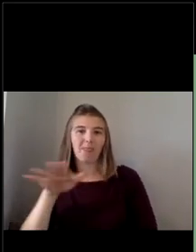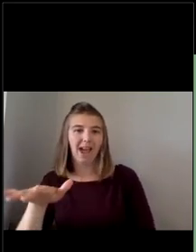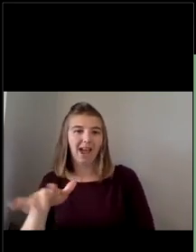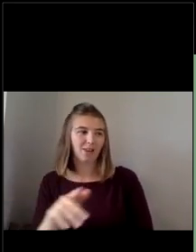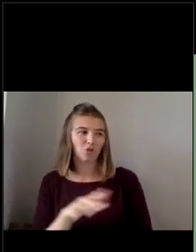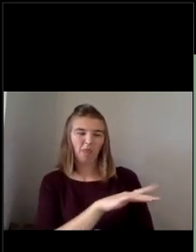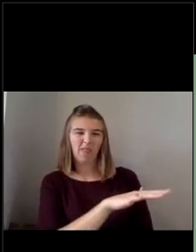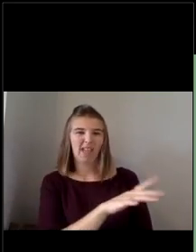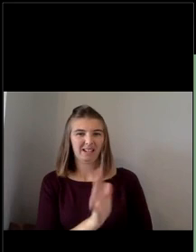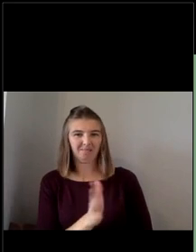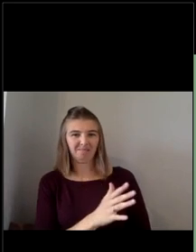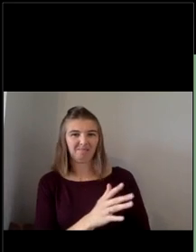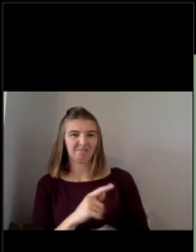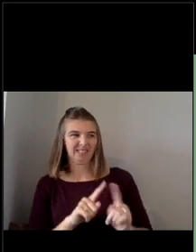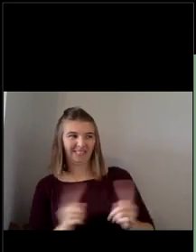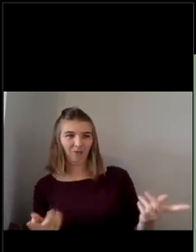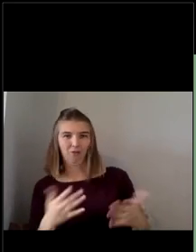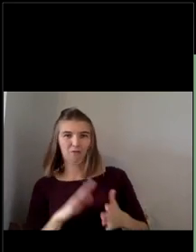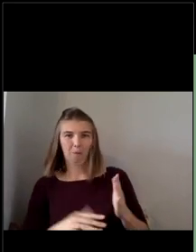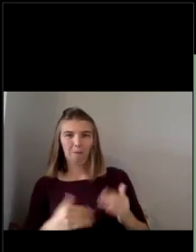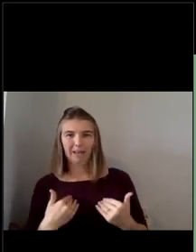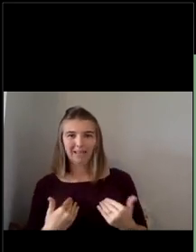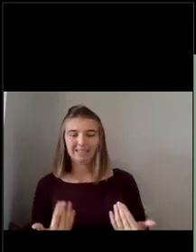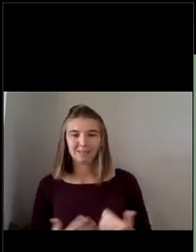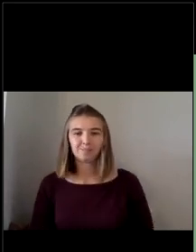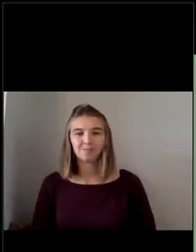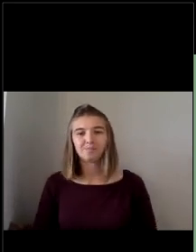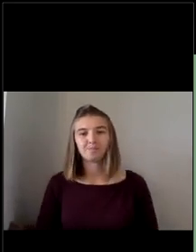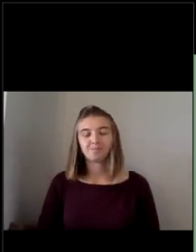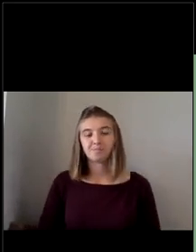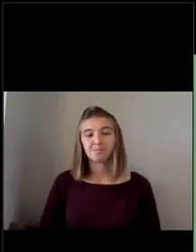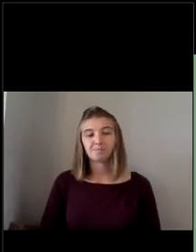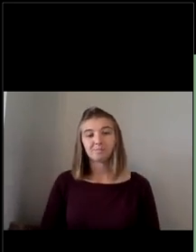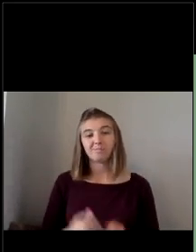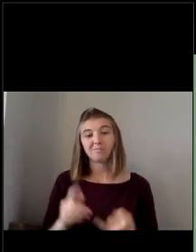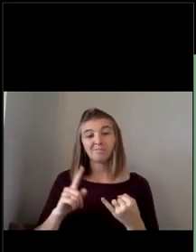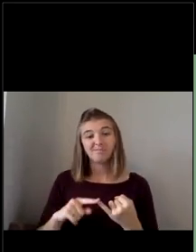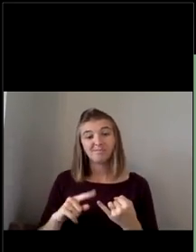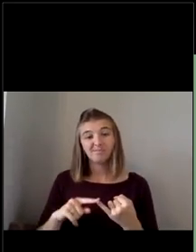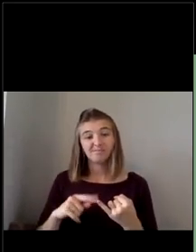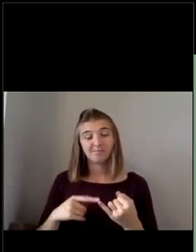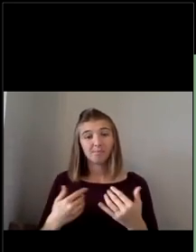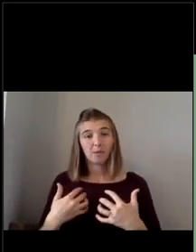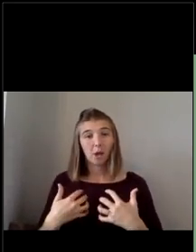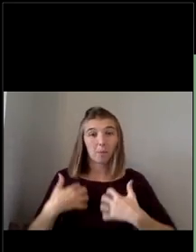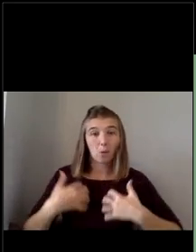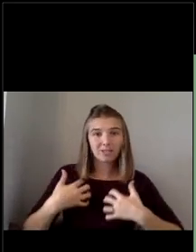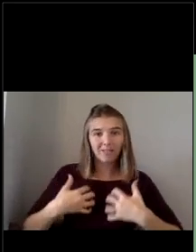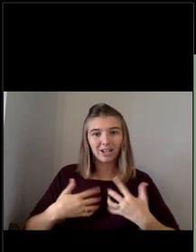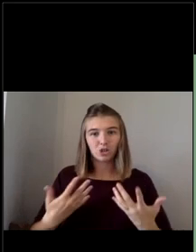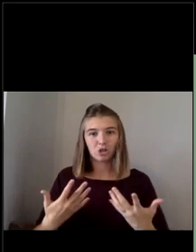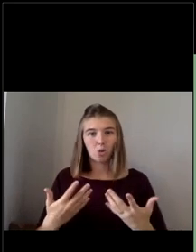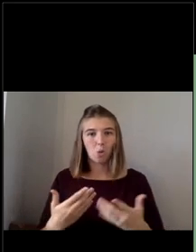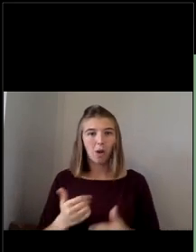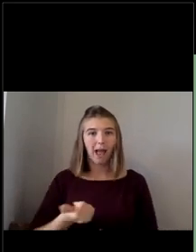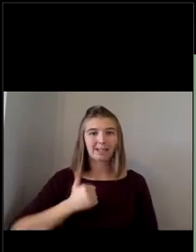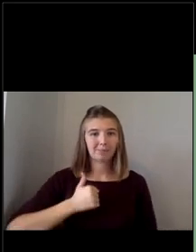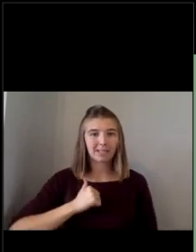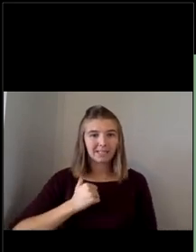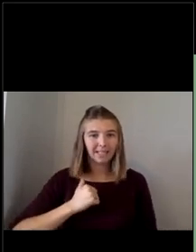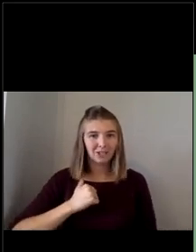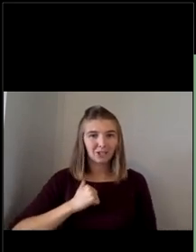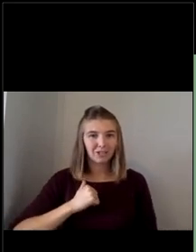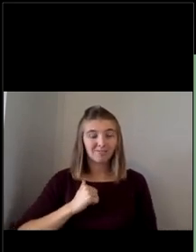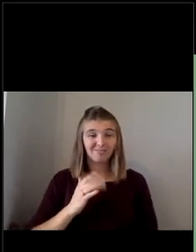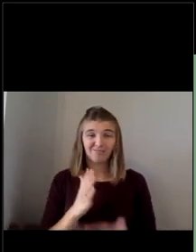Motivation and expectation can also be a cause of isolation. You know, many students, when they come to university, for them, they're there to acquire